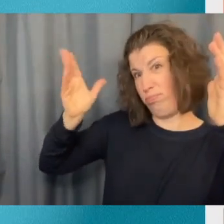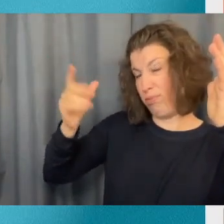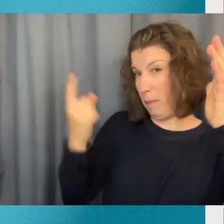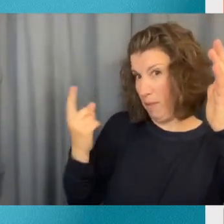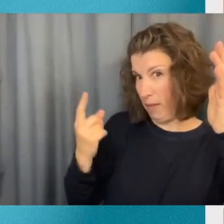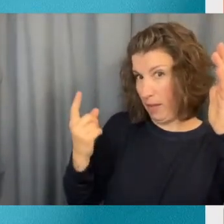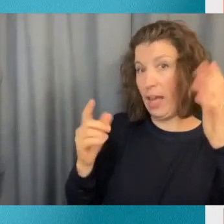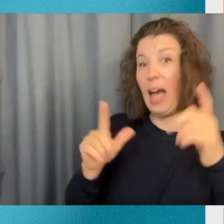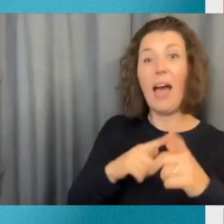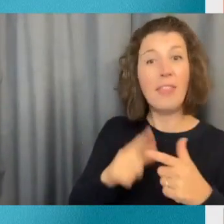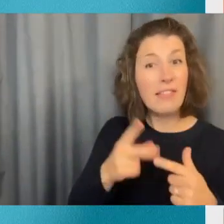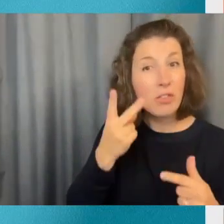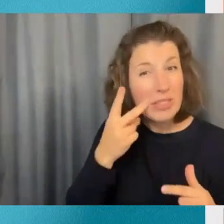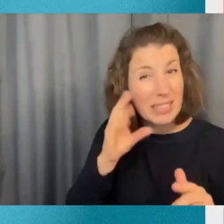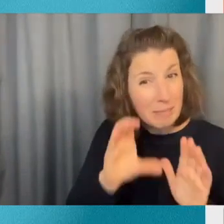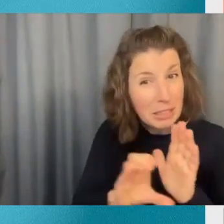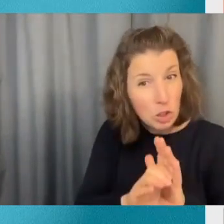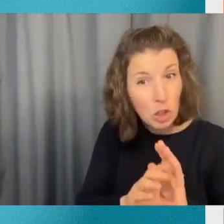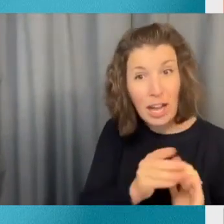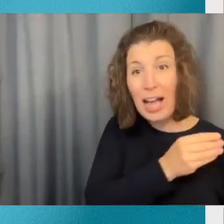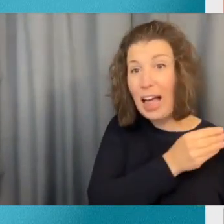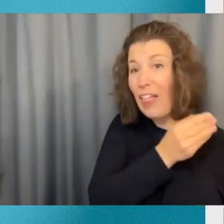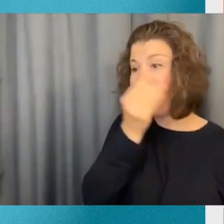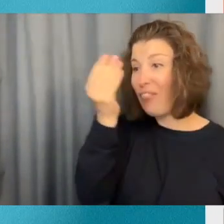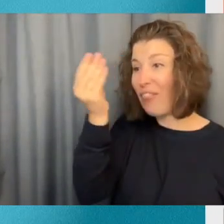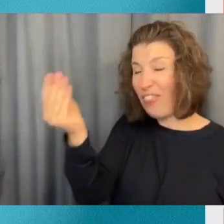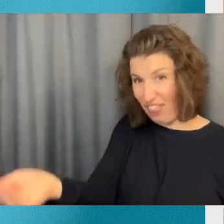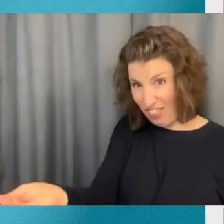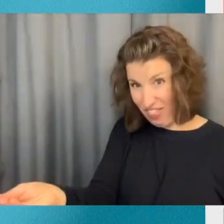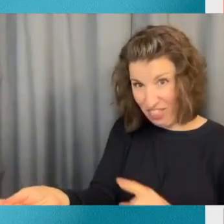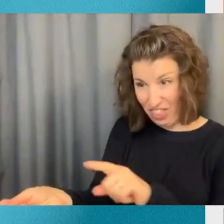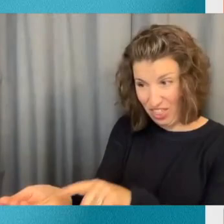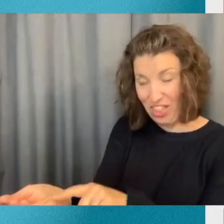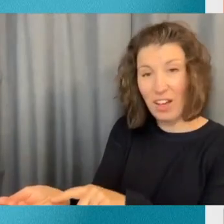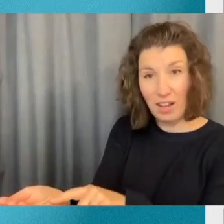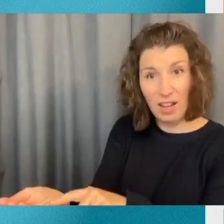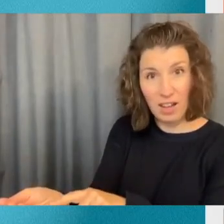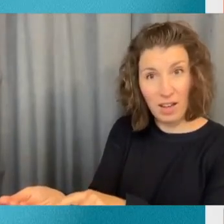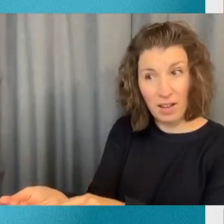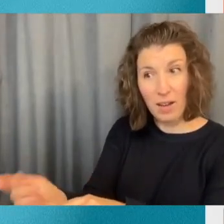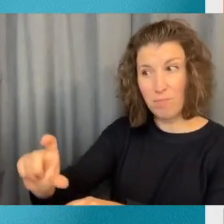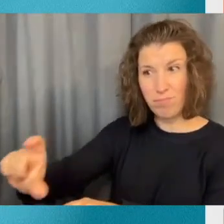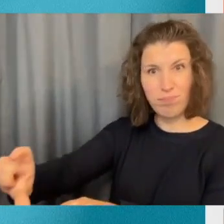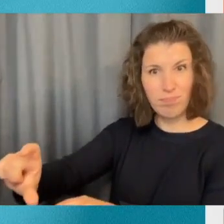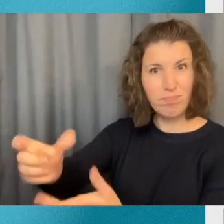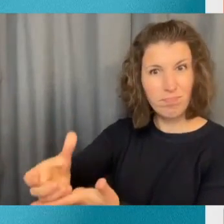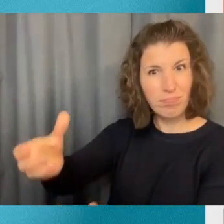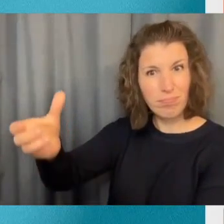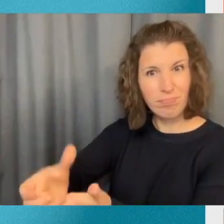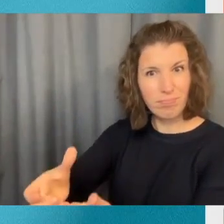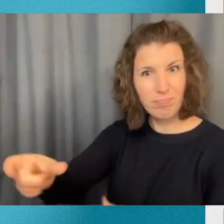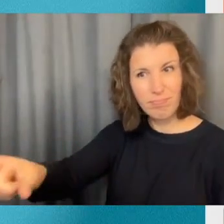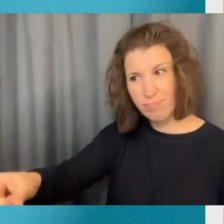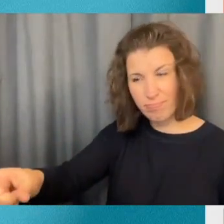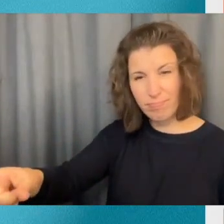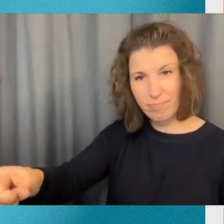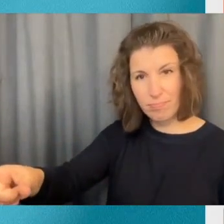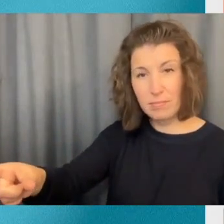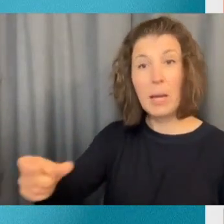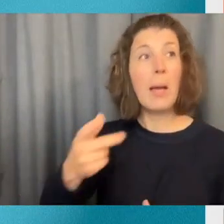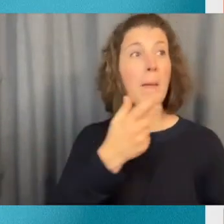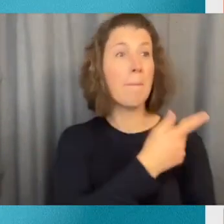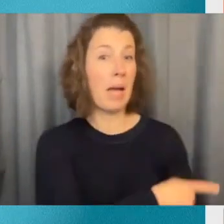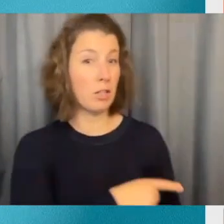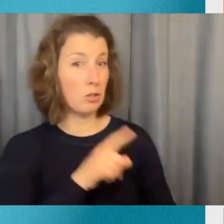if you look at their hands here, you'll see this close up later, he's handing the patient a bottle of pills. The patient says something about that,